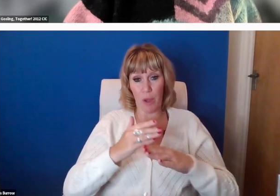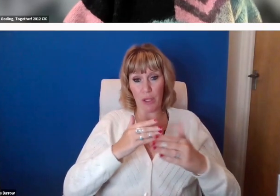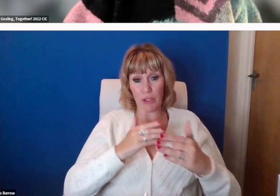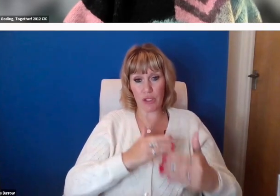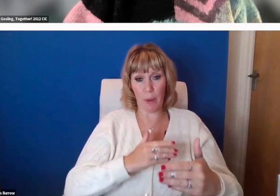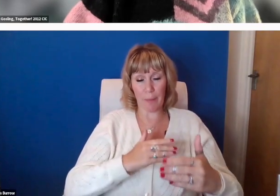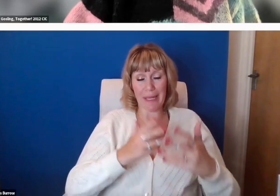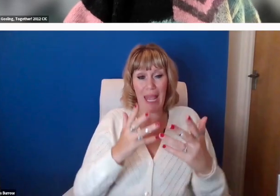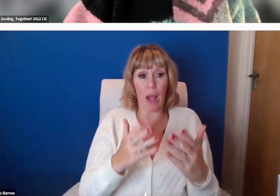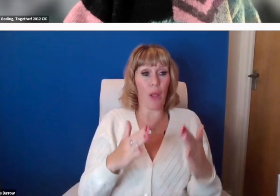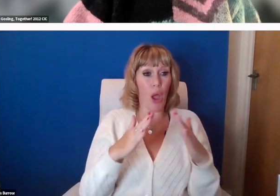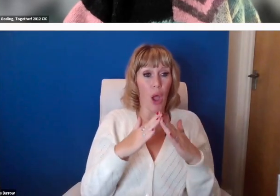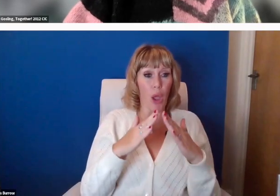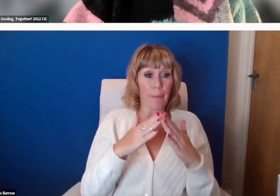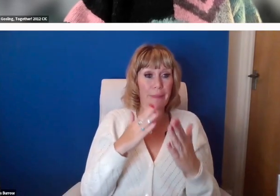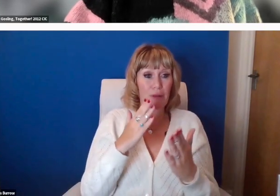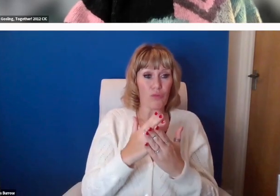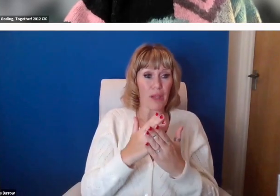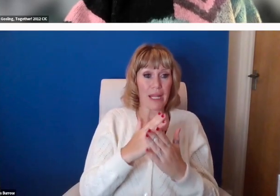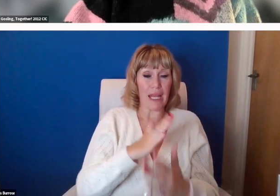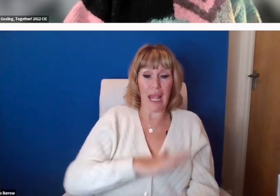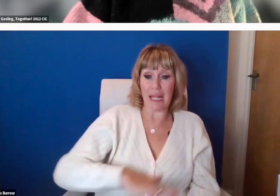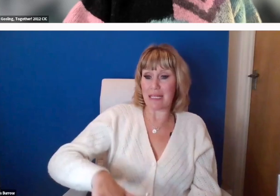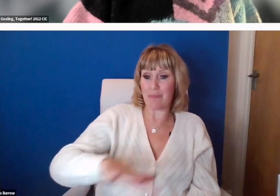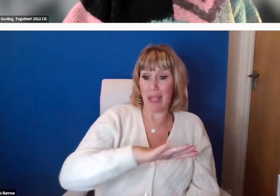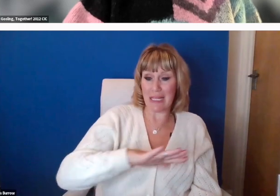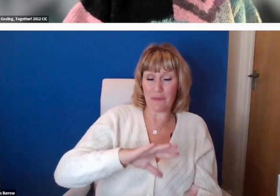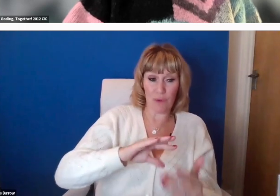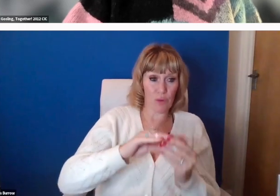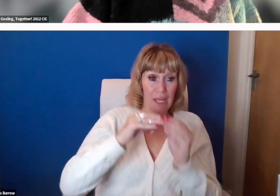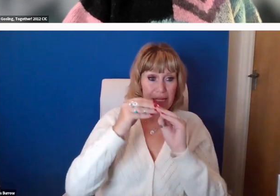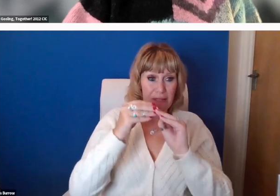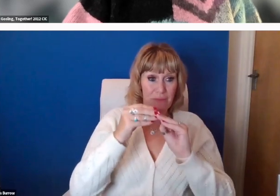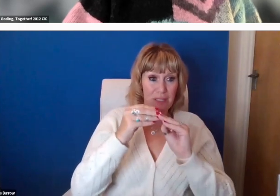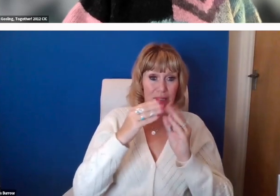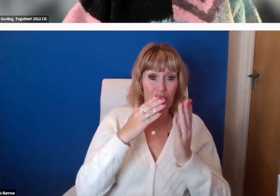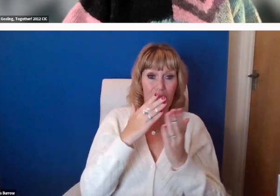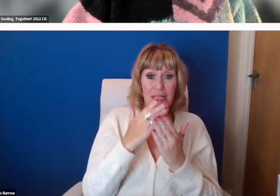now a space of creativity. So